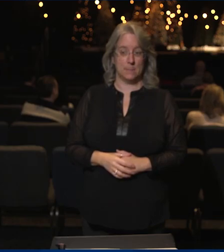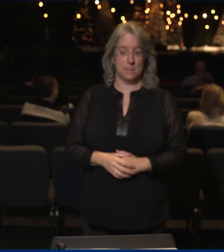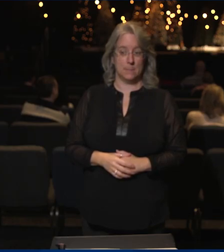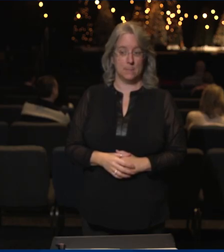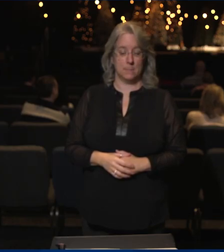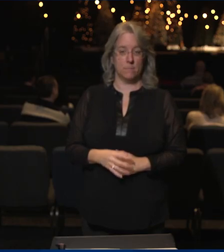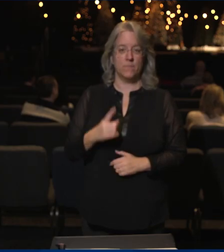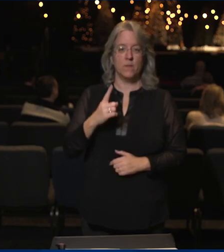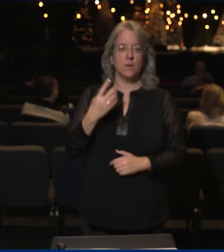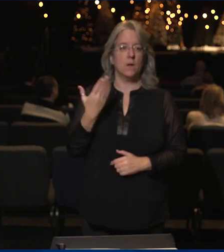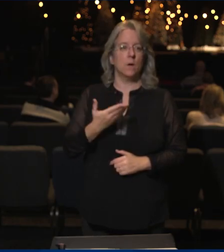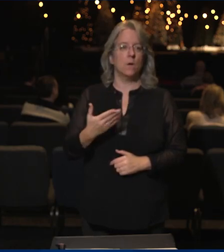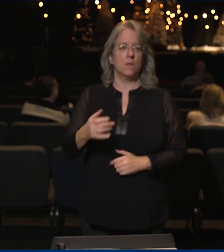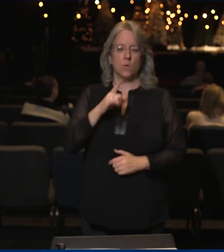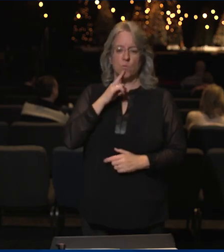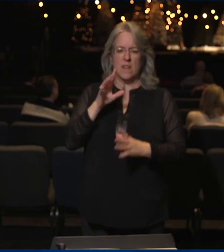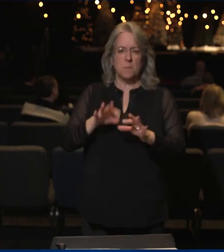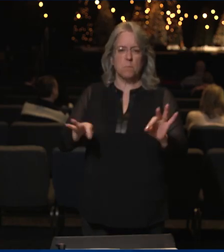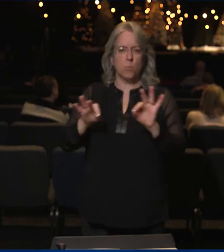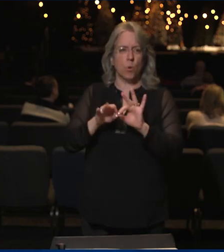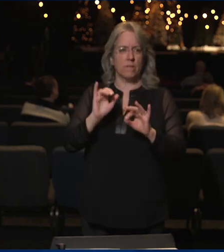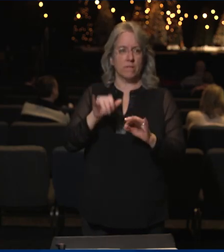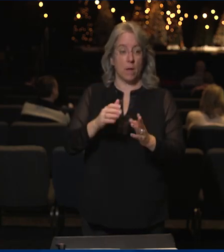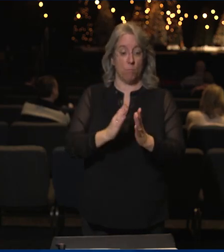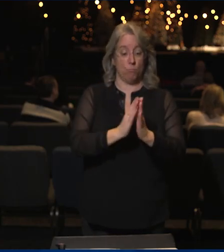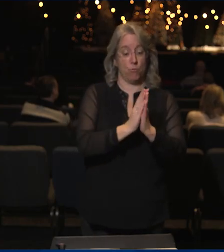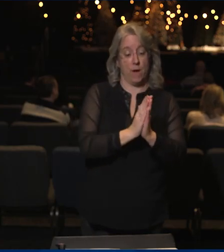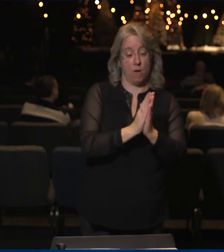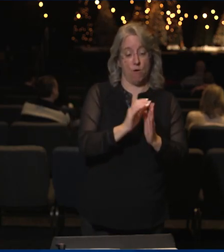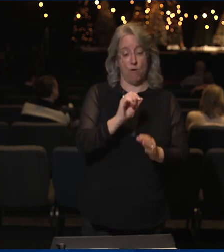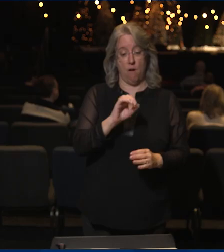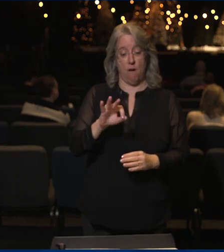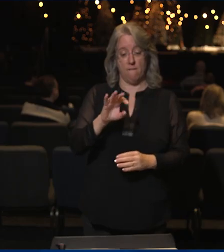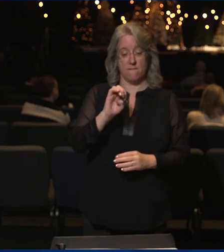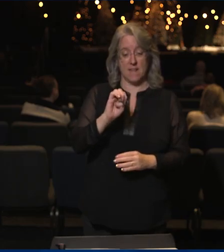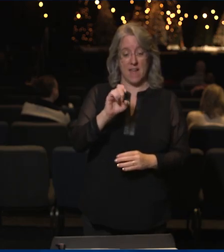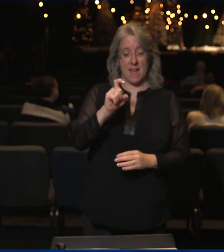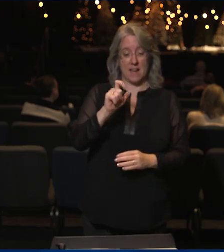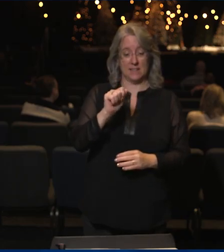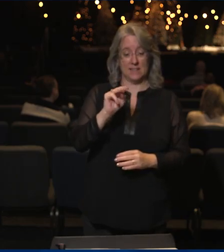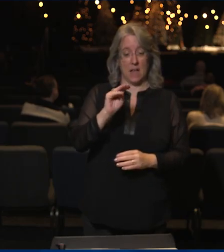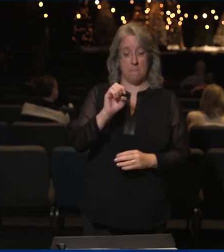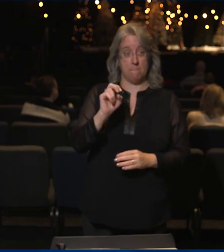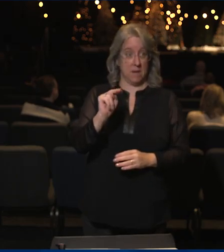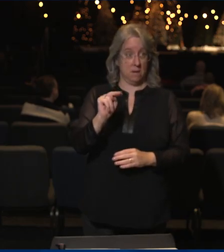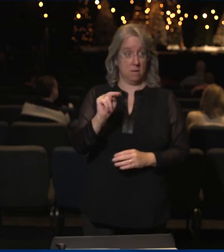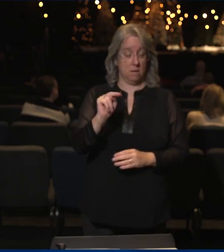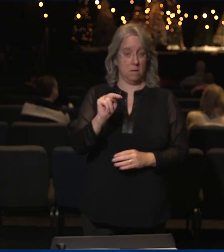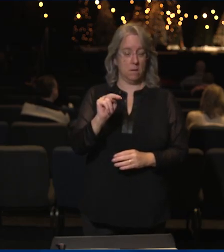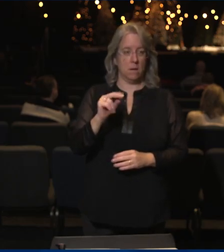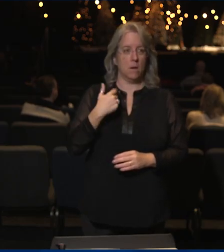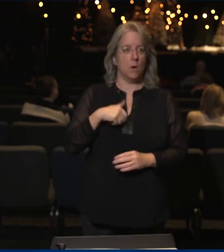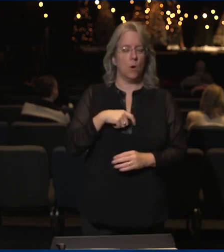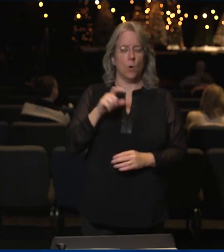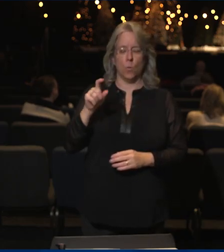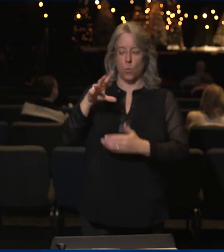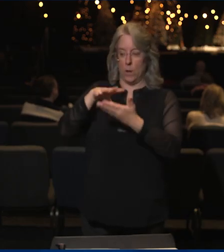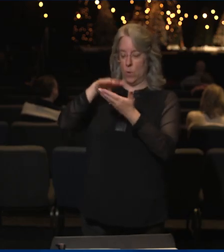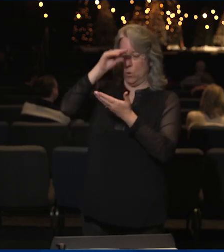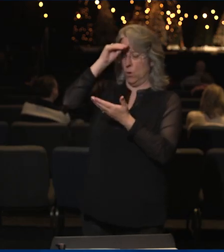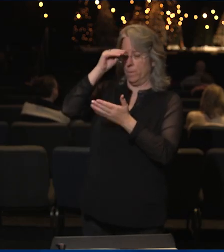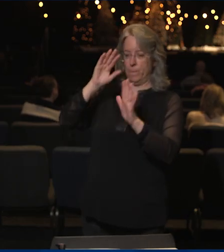us in this prayer of examine is to learn that we actually need, and God wants us to